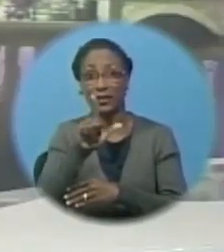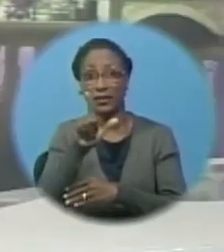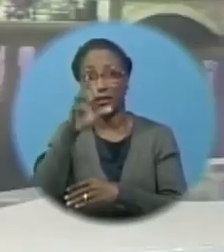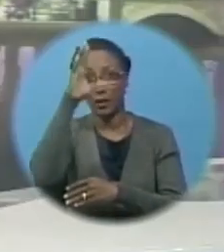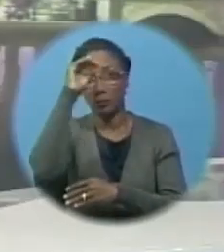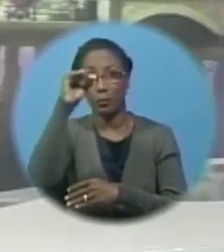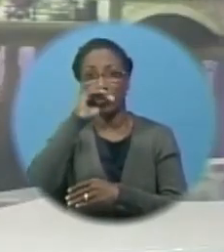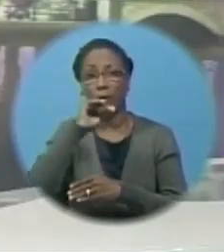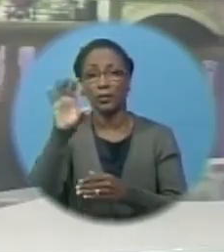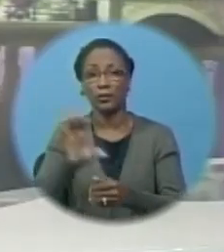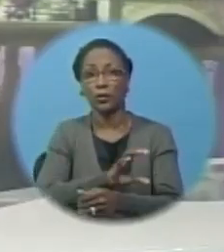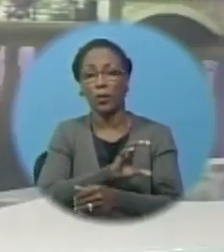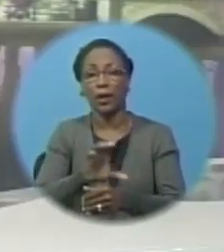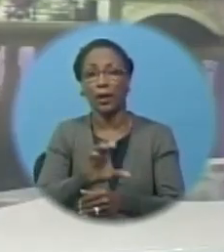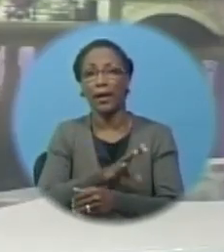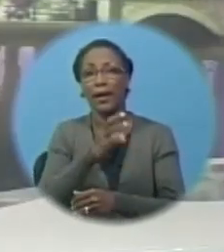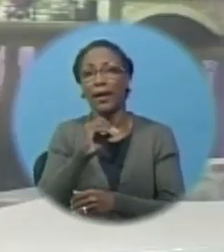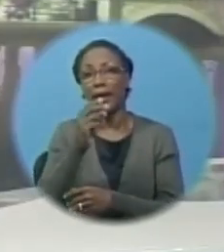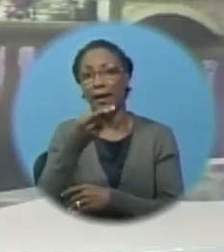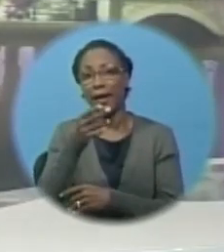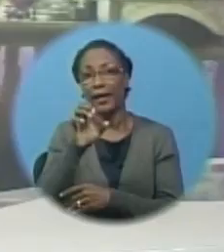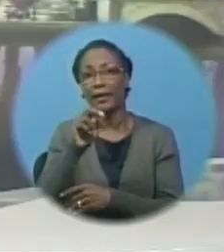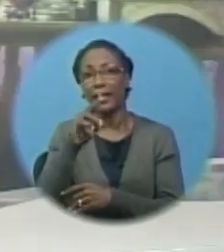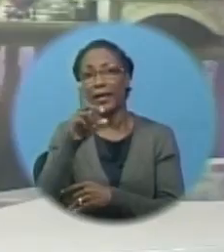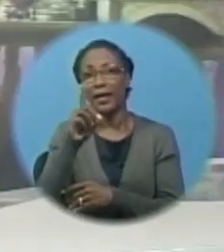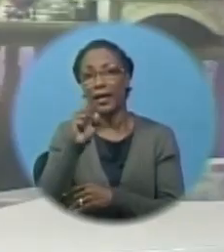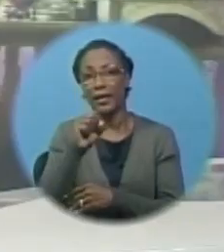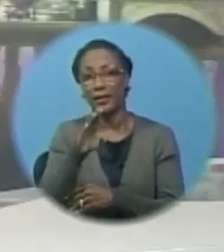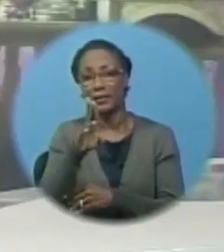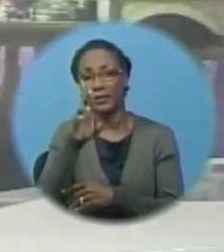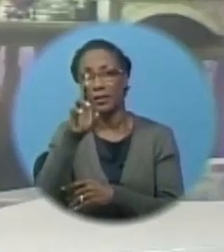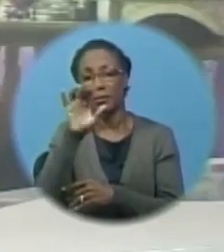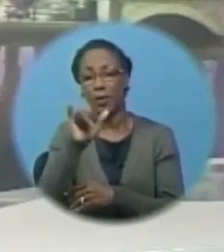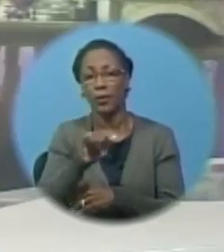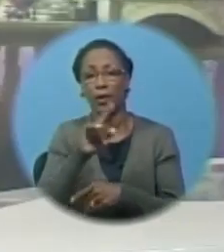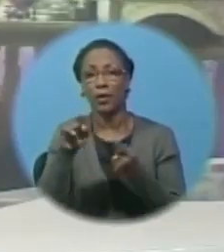Primary School. Still to come, a look at stories from across our region.